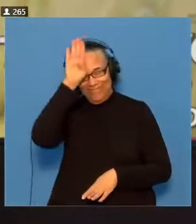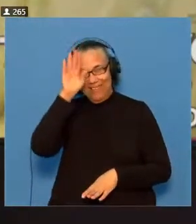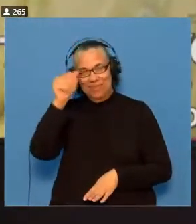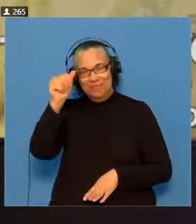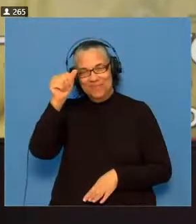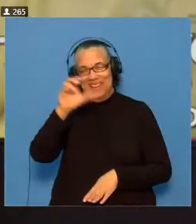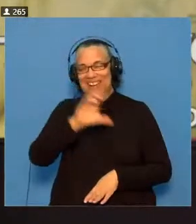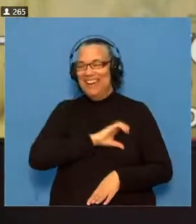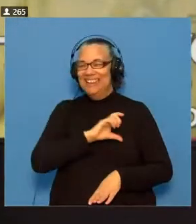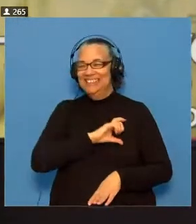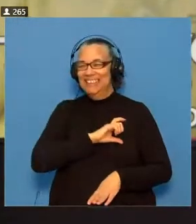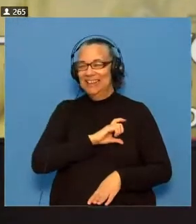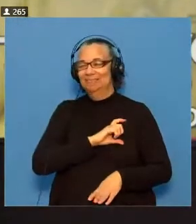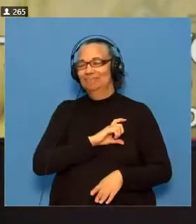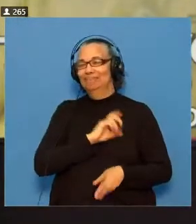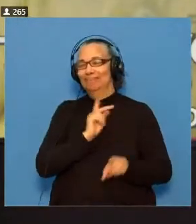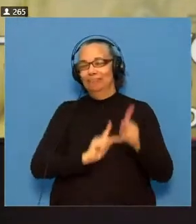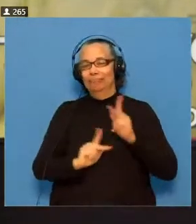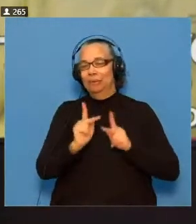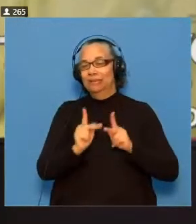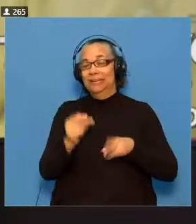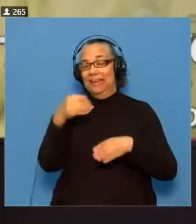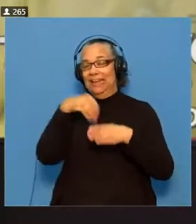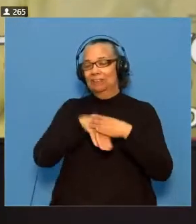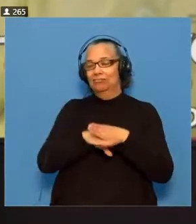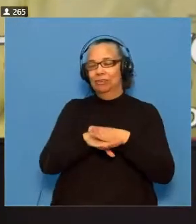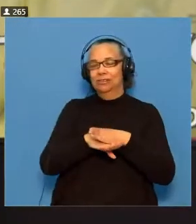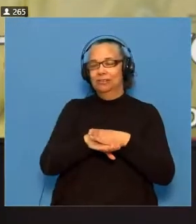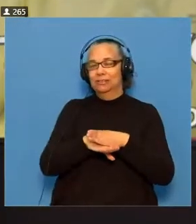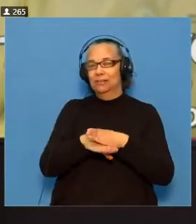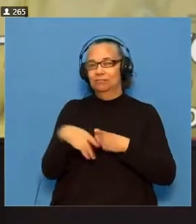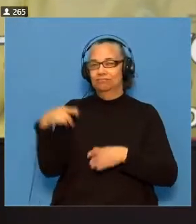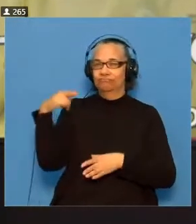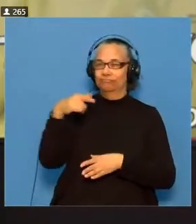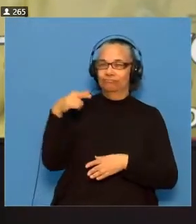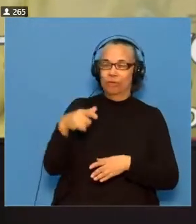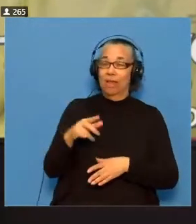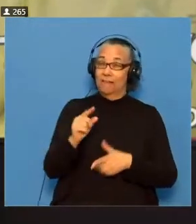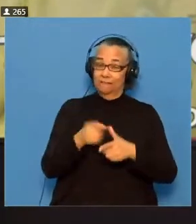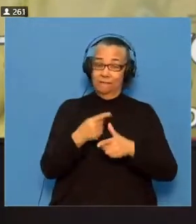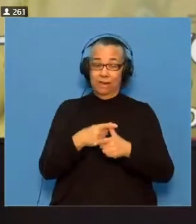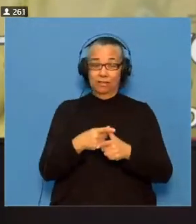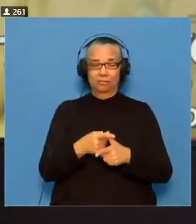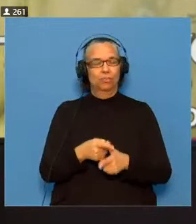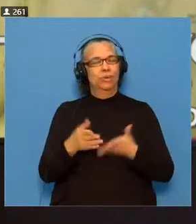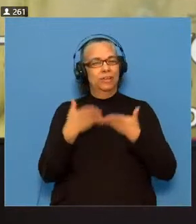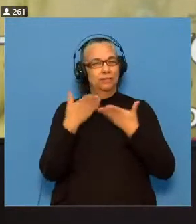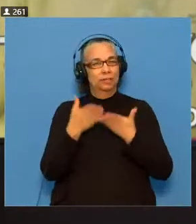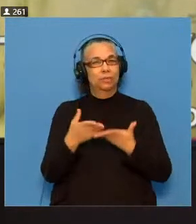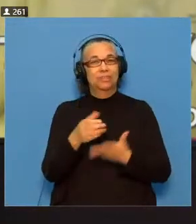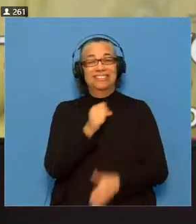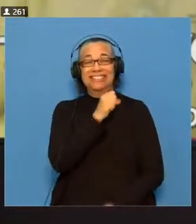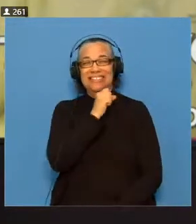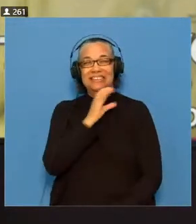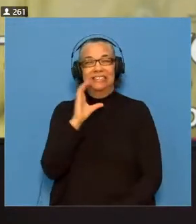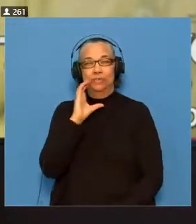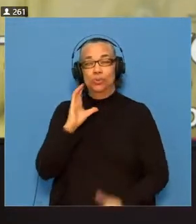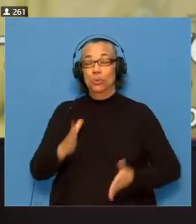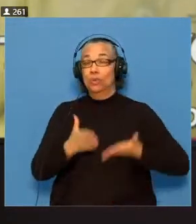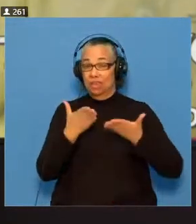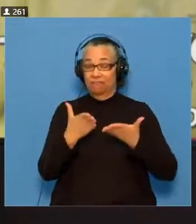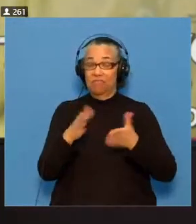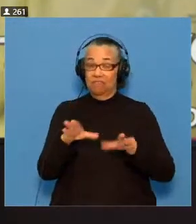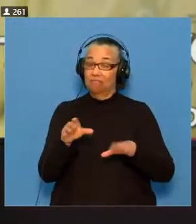teachers. We will also administer the first batch of the vaccine to our most vulnerable, seniors who provide their